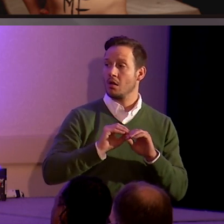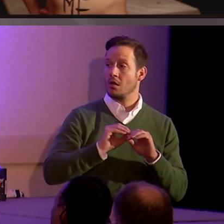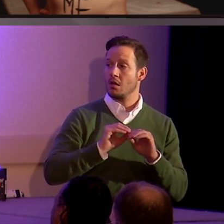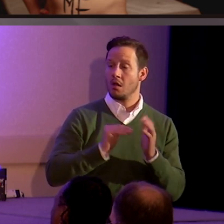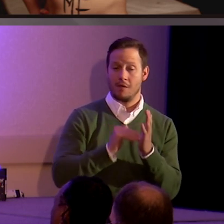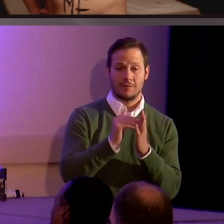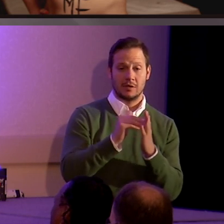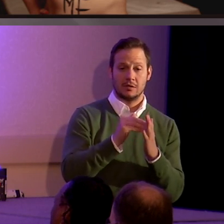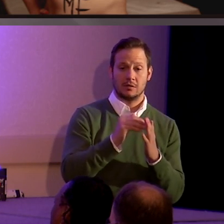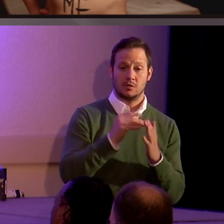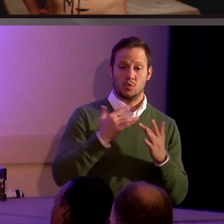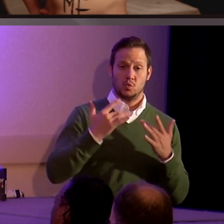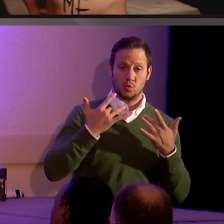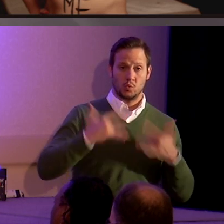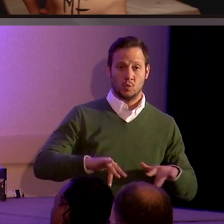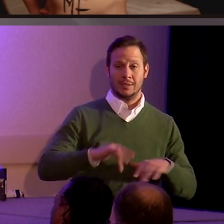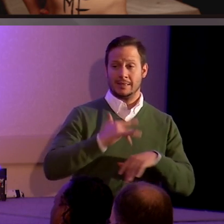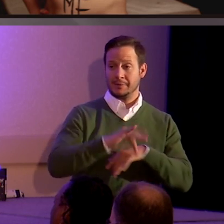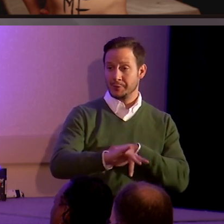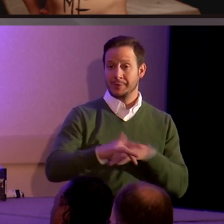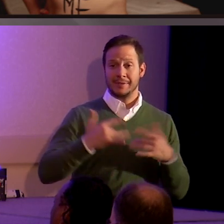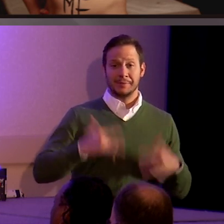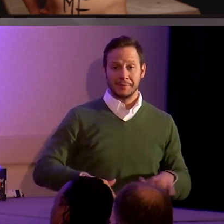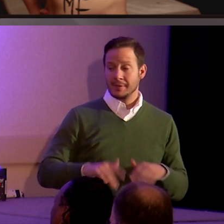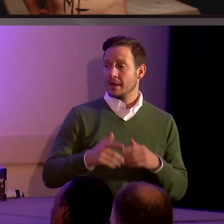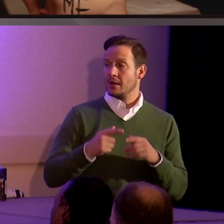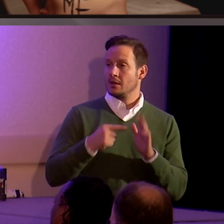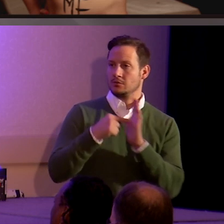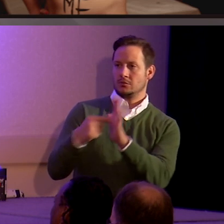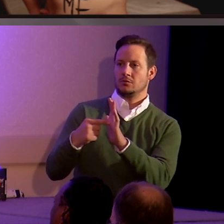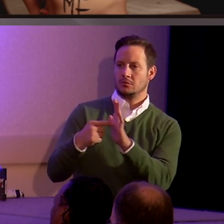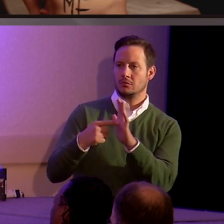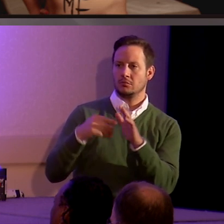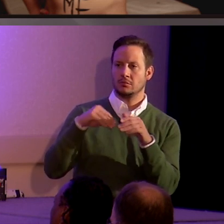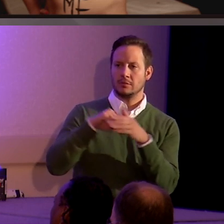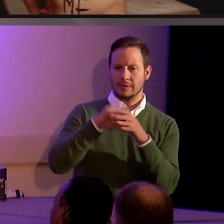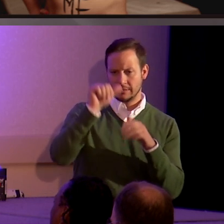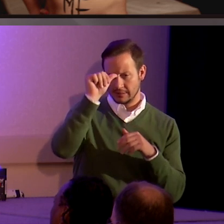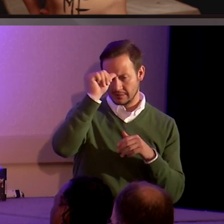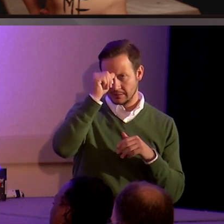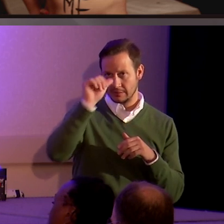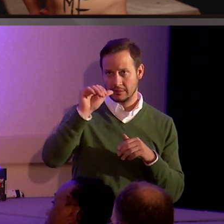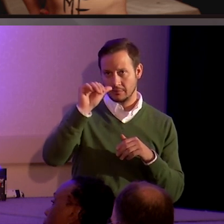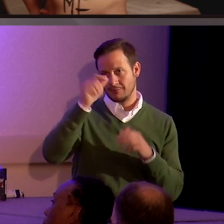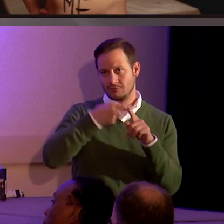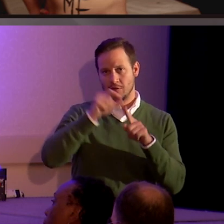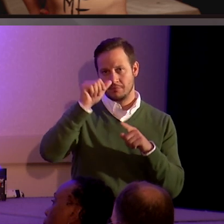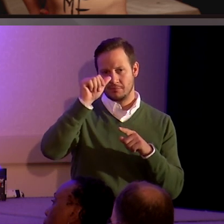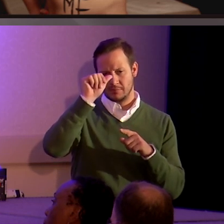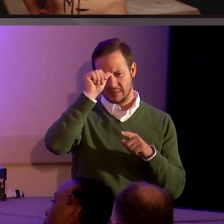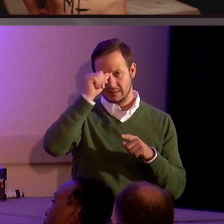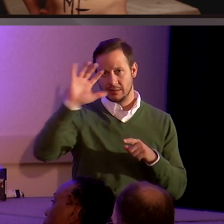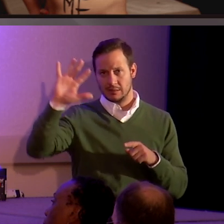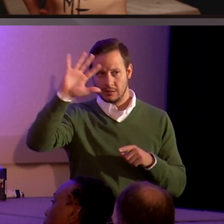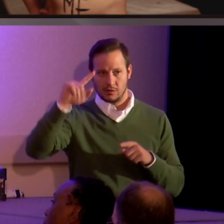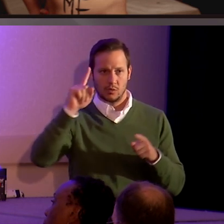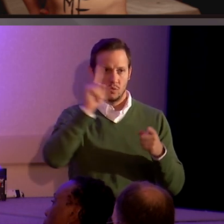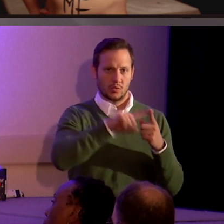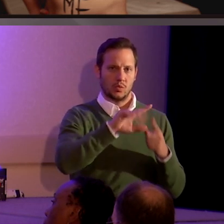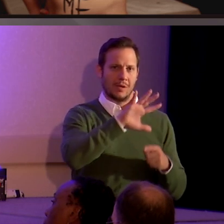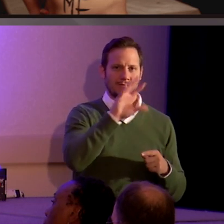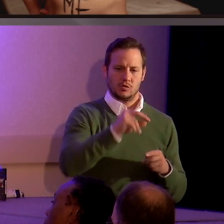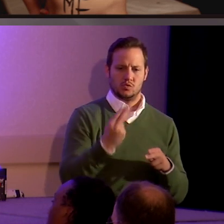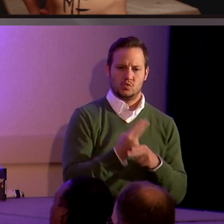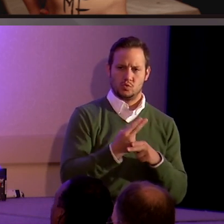to confront armed and repressive forces from the Indian subcontinent to Africa. Nude protest is